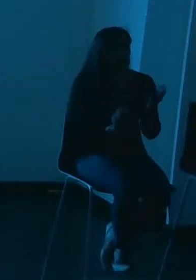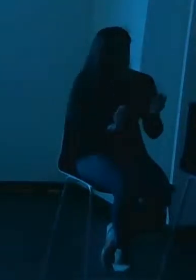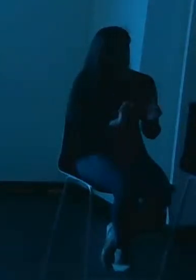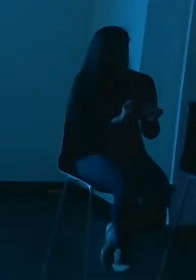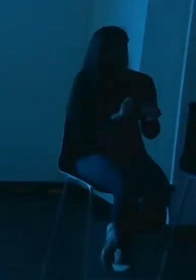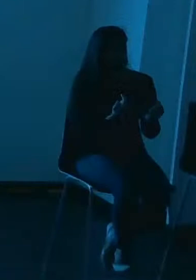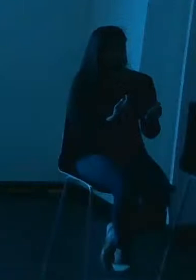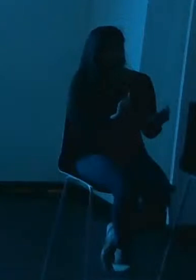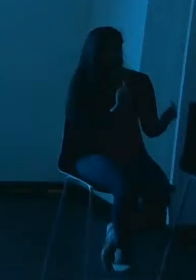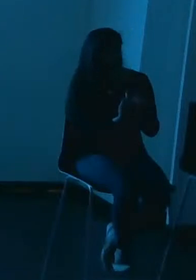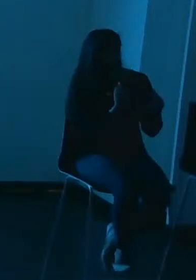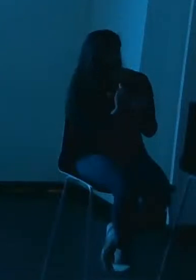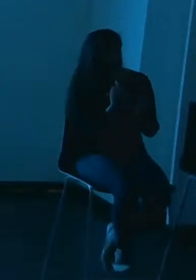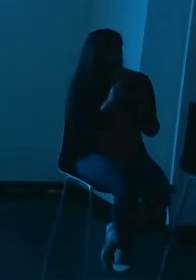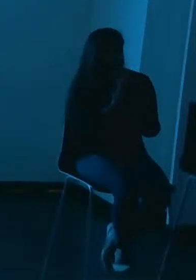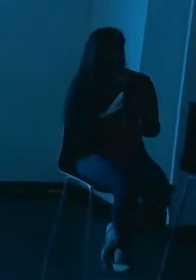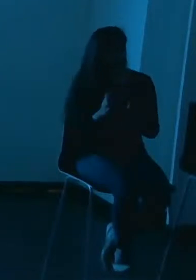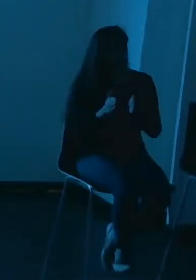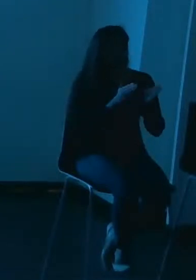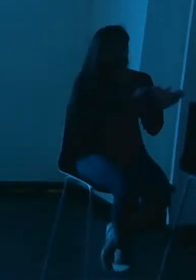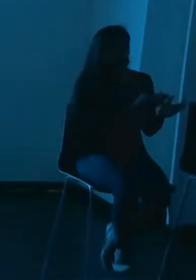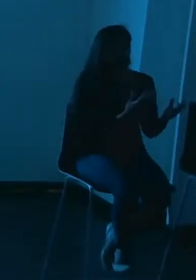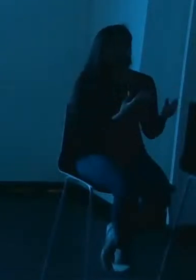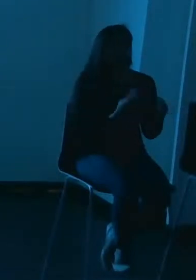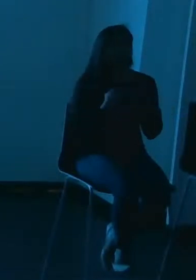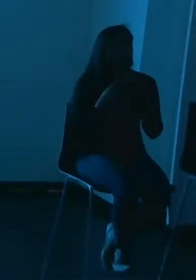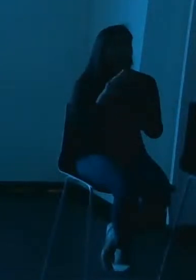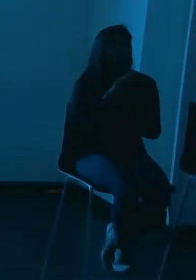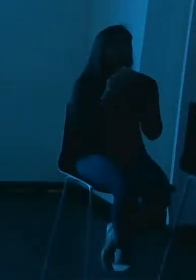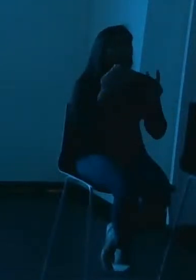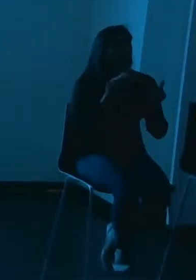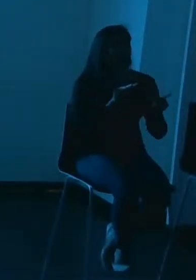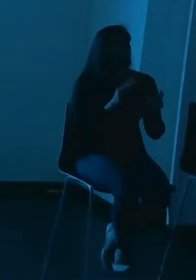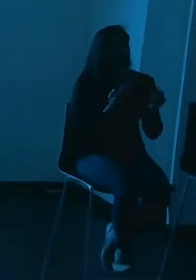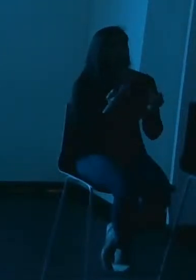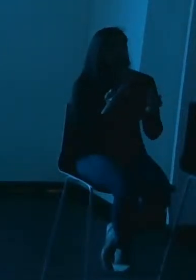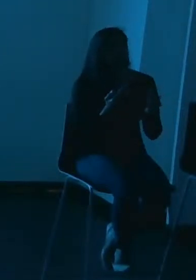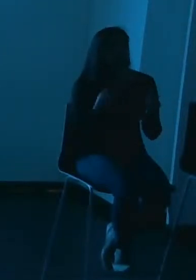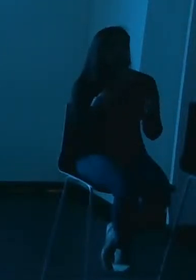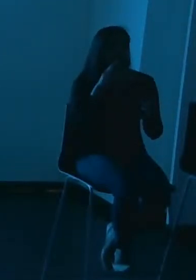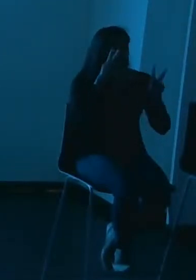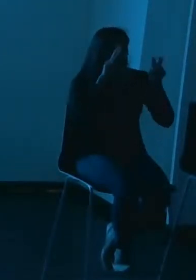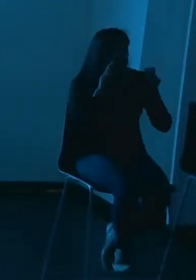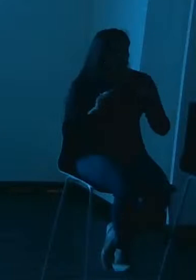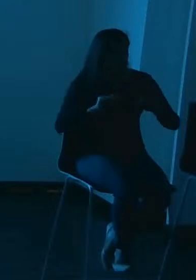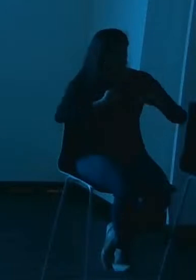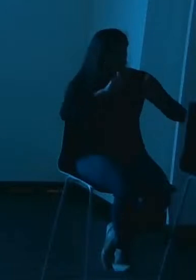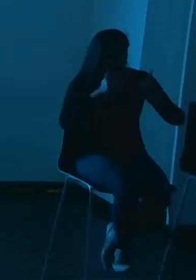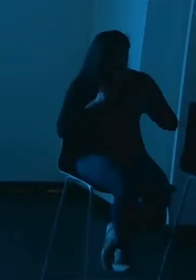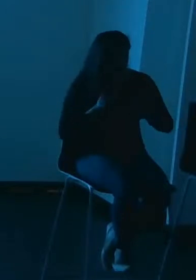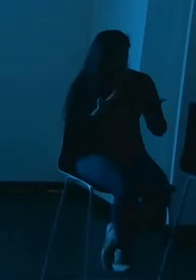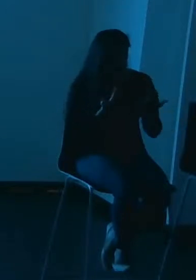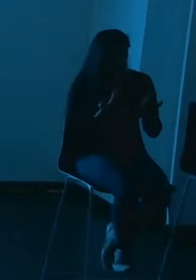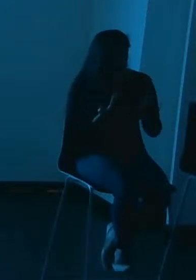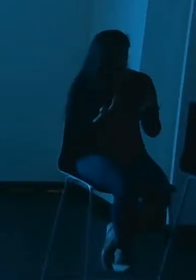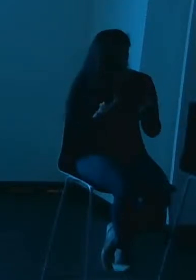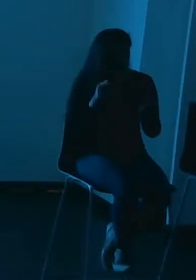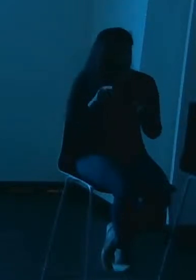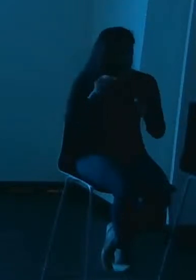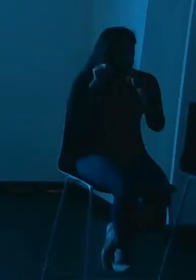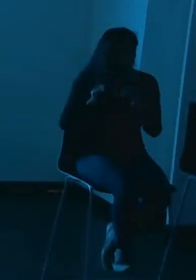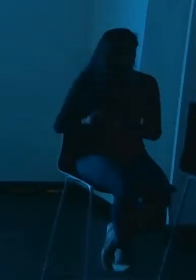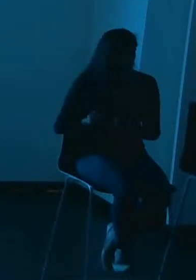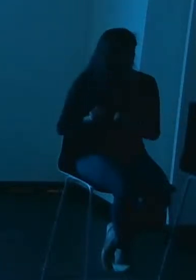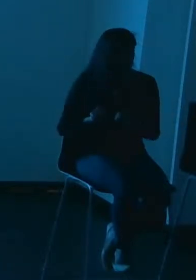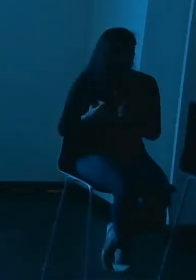it, because it can point to a few success stories that have conformed to its requirements.